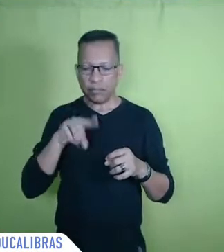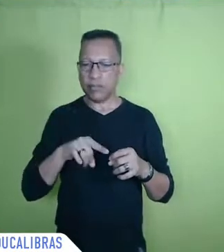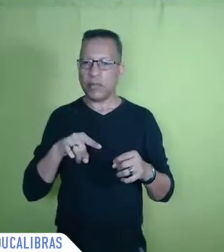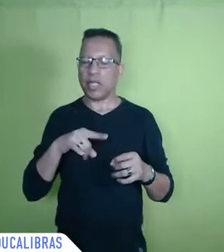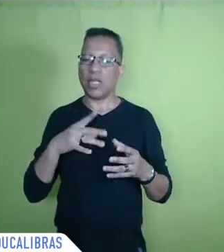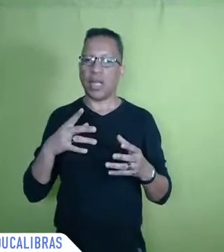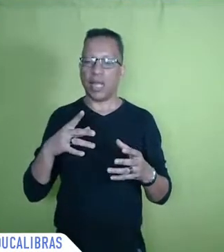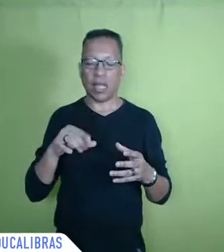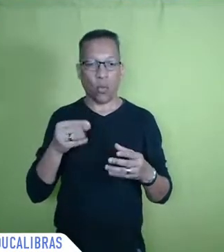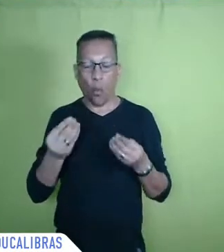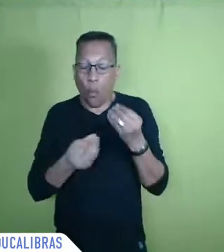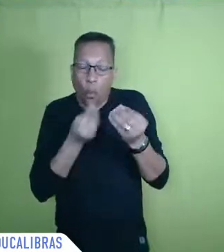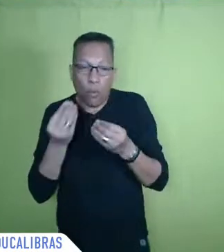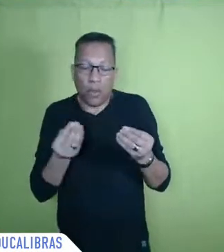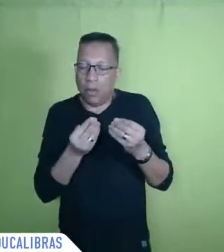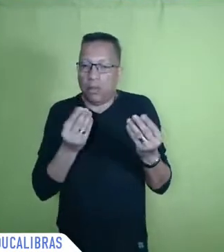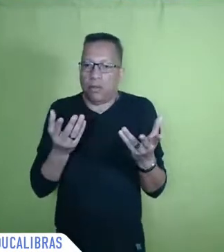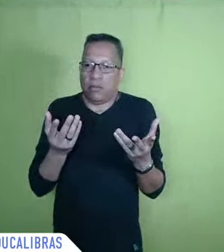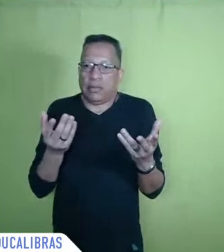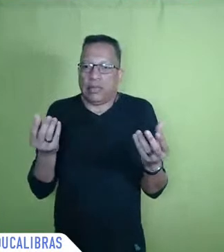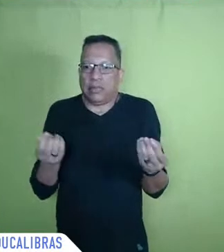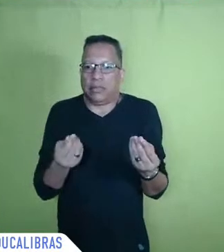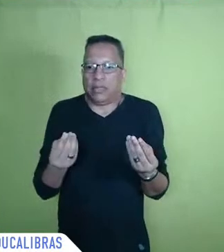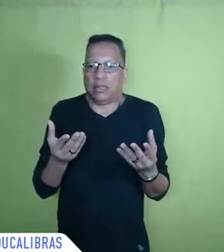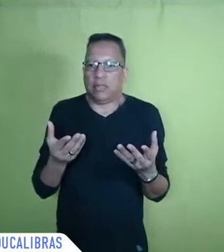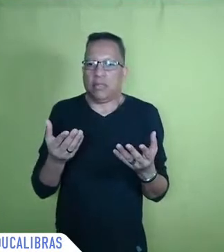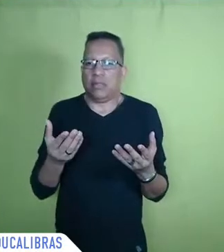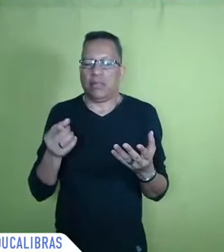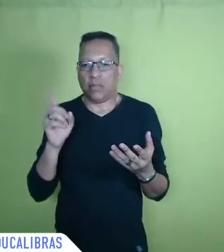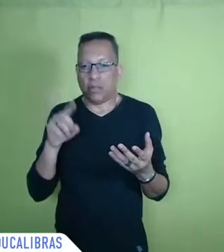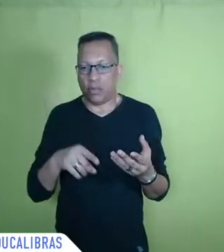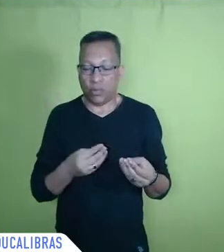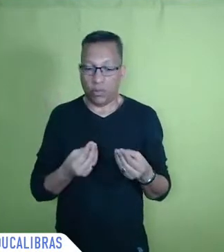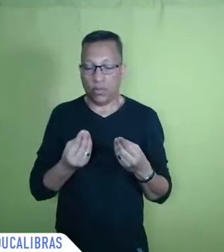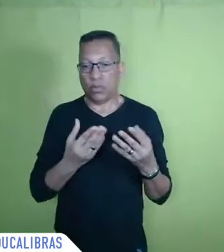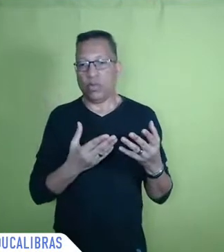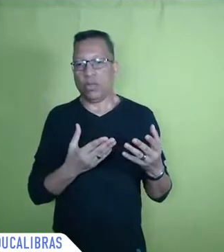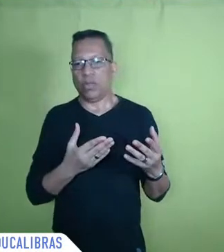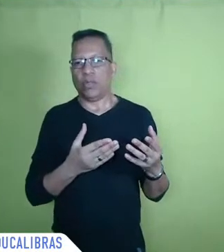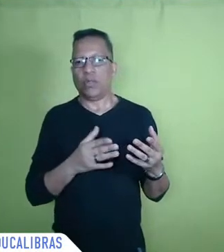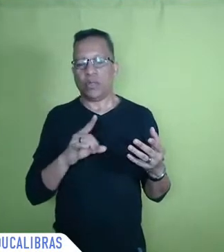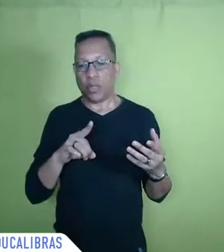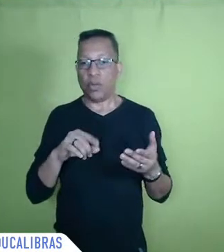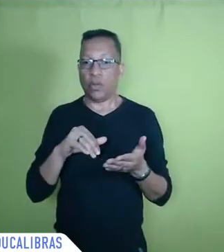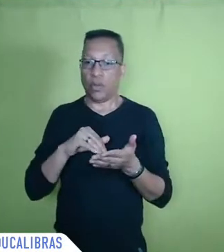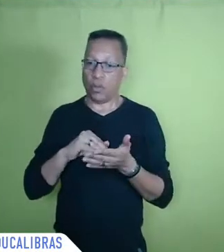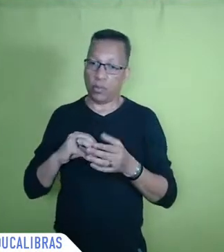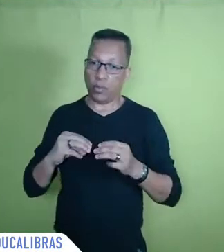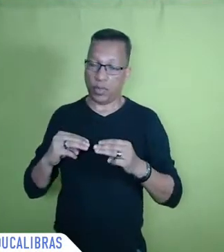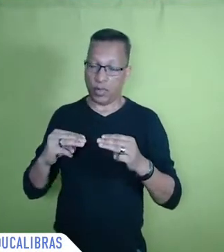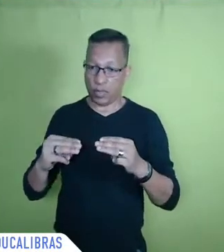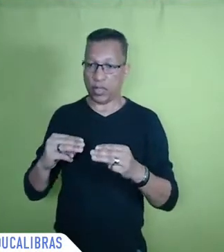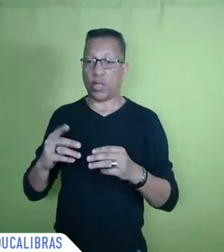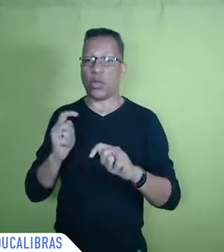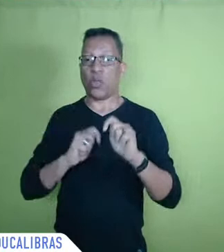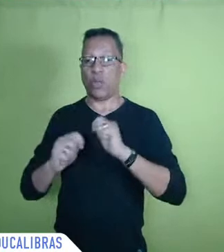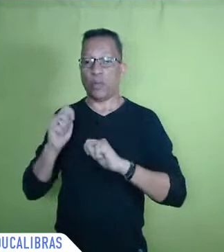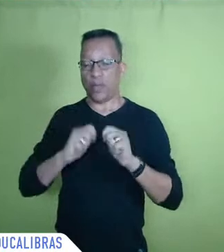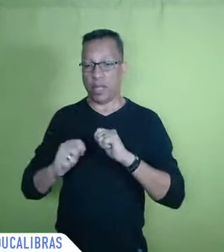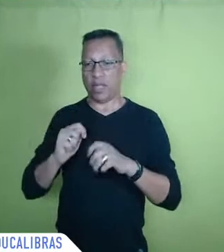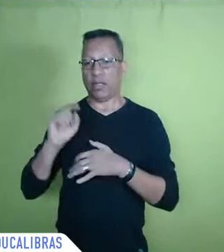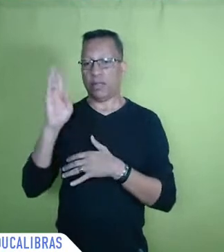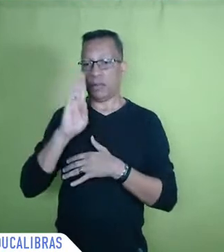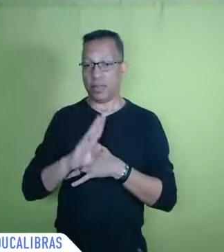today, you're scaring people as if you were talking about ghosts, like the ghost of inflation.